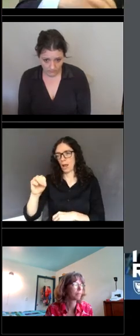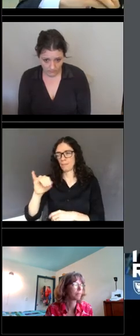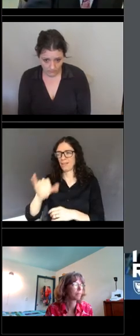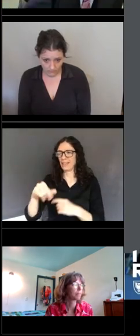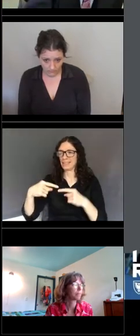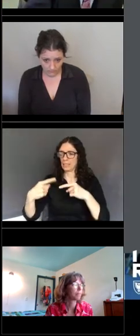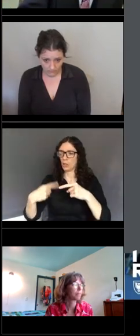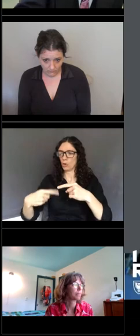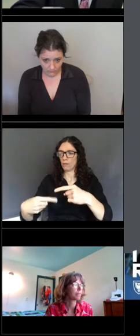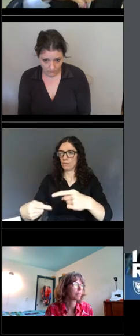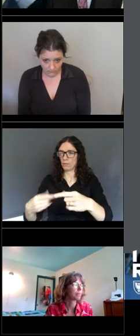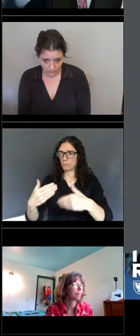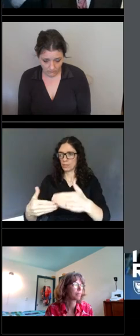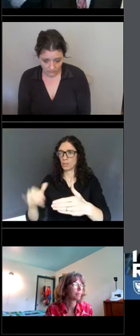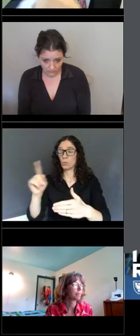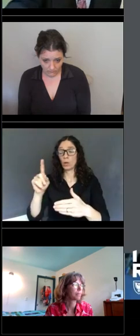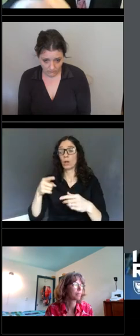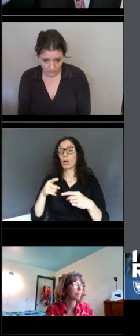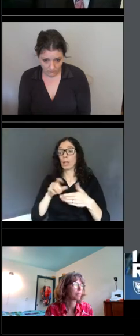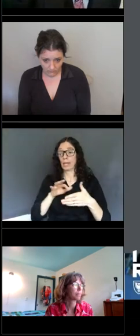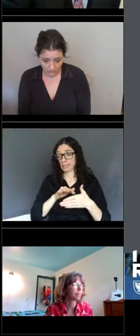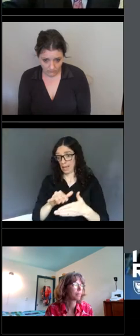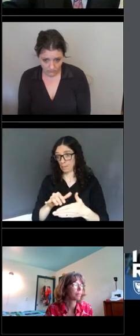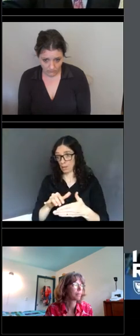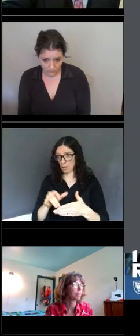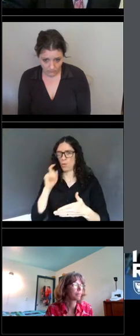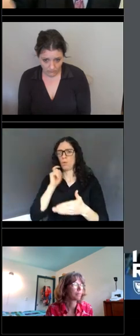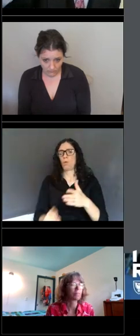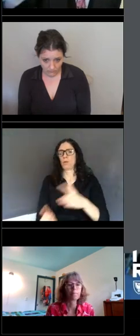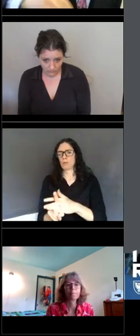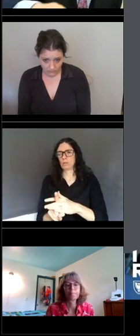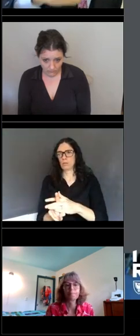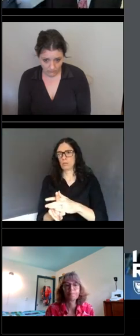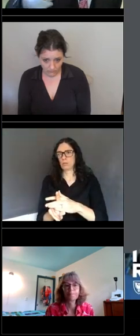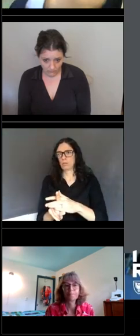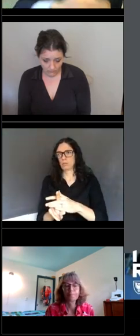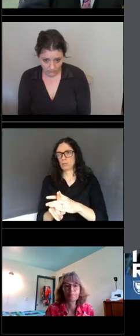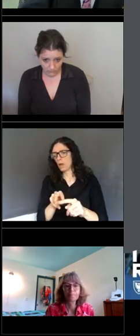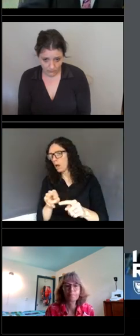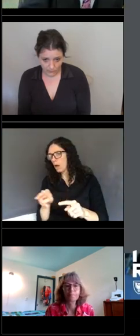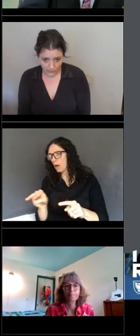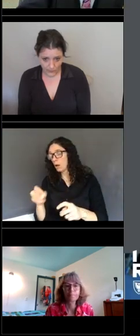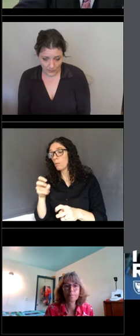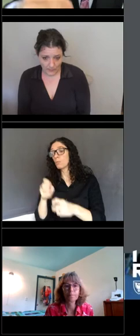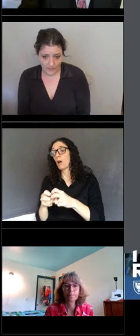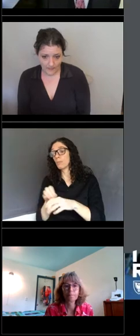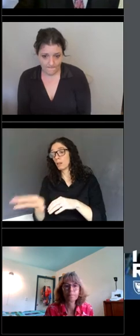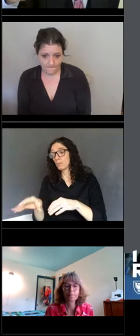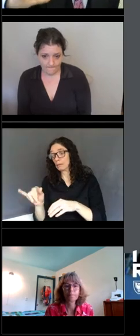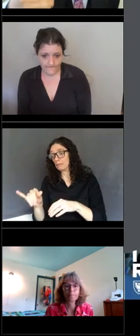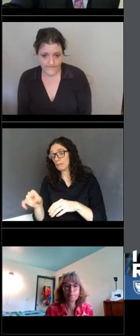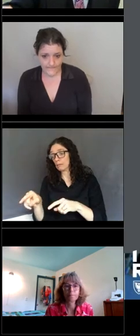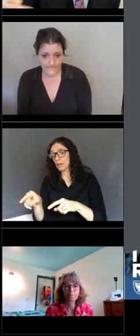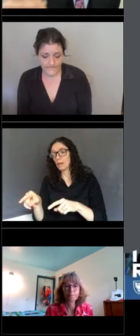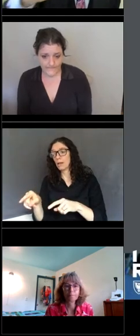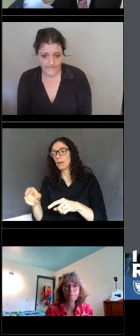examine, see something that's occurring, see the problem that's connected with it, attempt a potential solution,